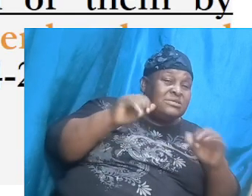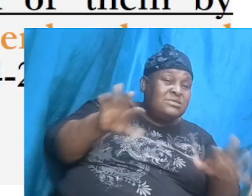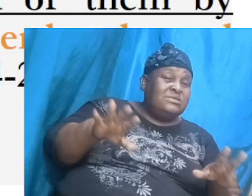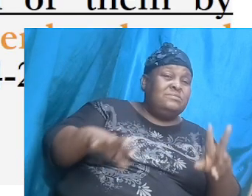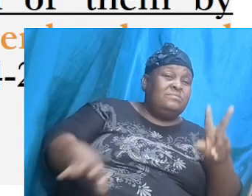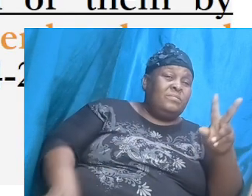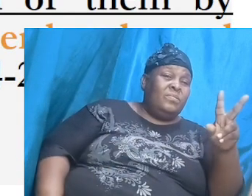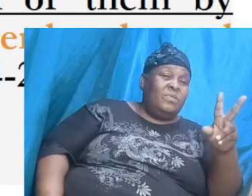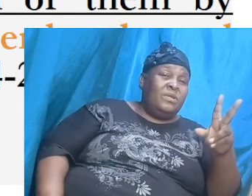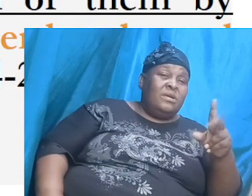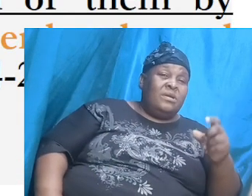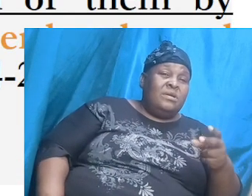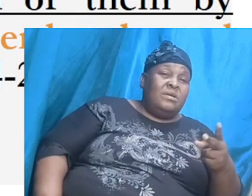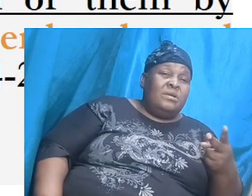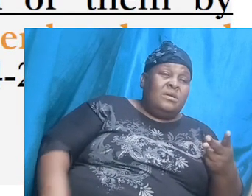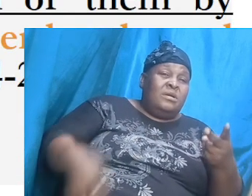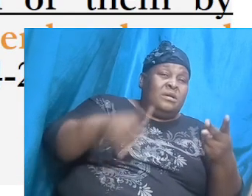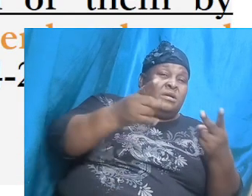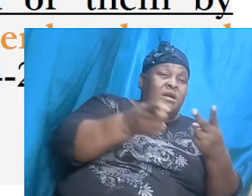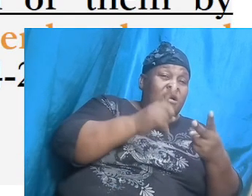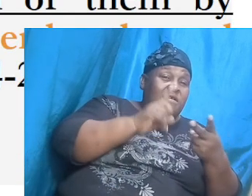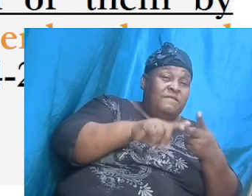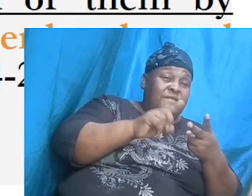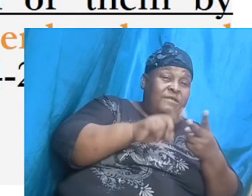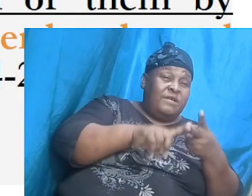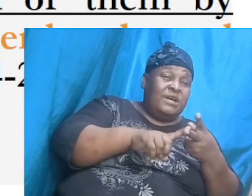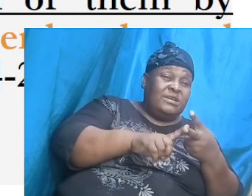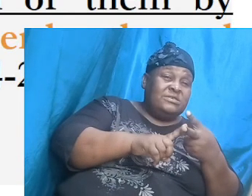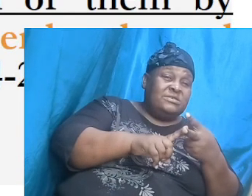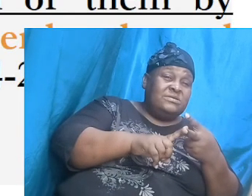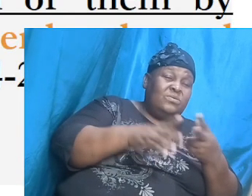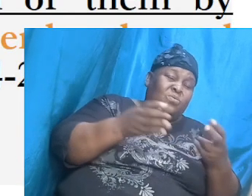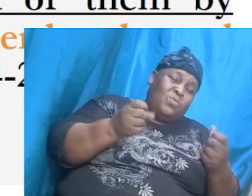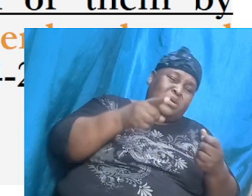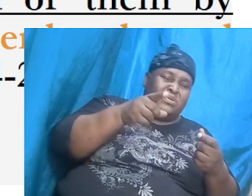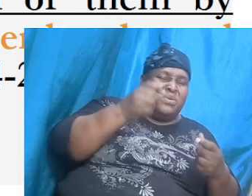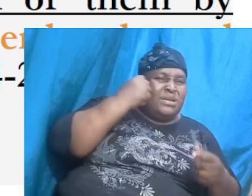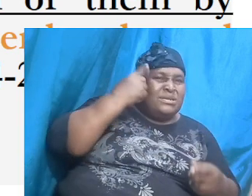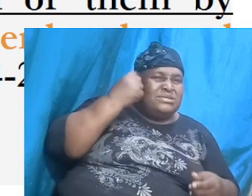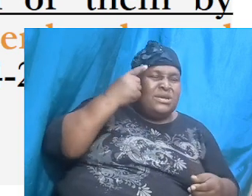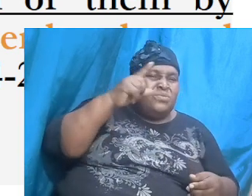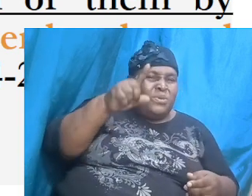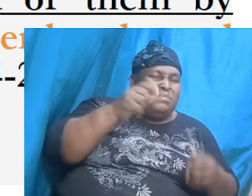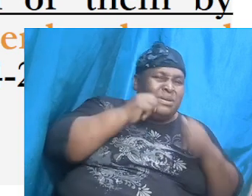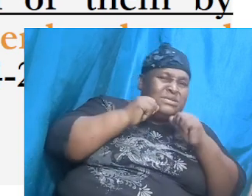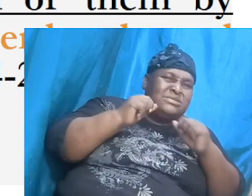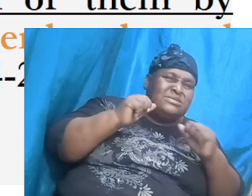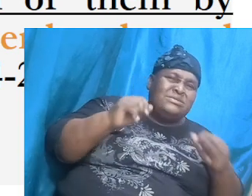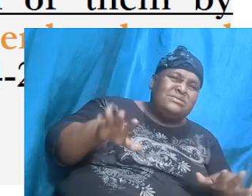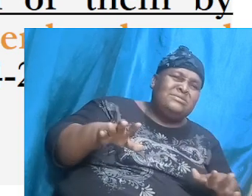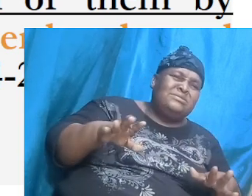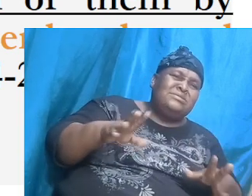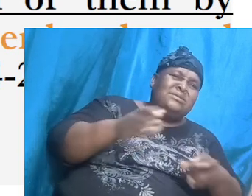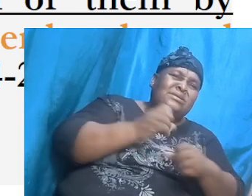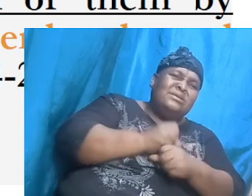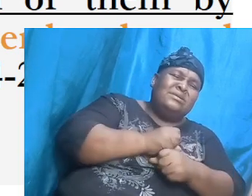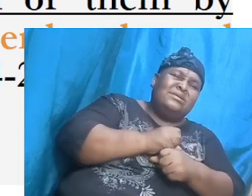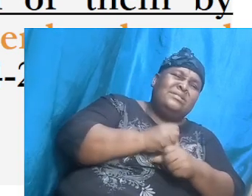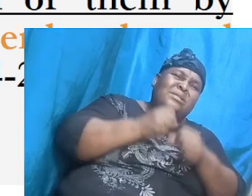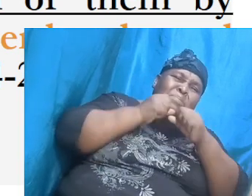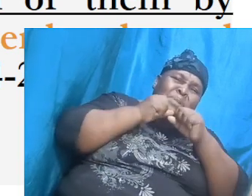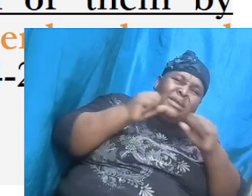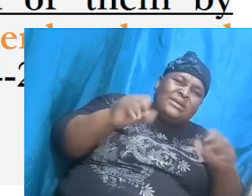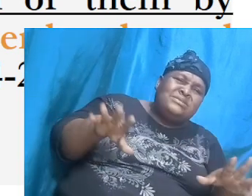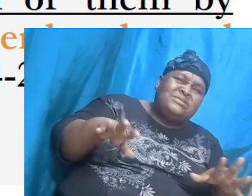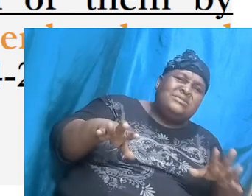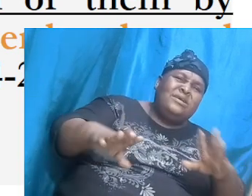more. First of all, I want us to understand that one of the blessings that we get, praise God, is the blessing